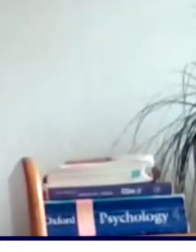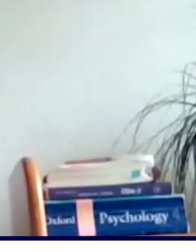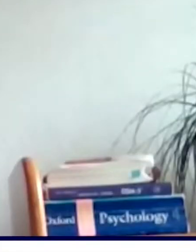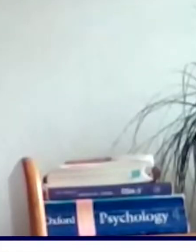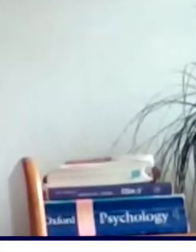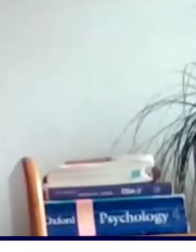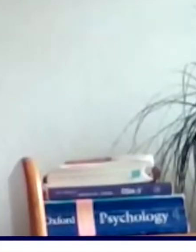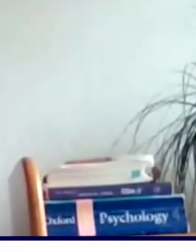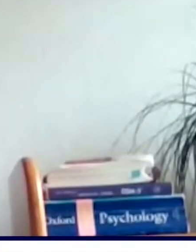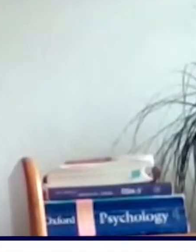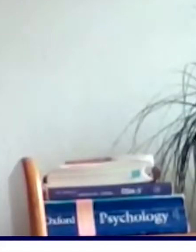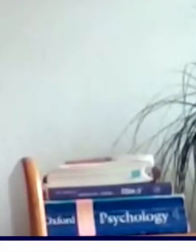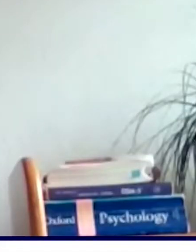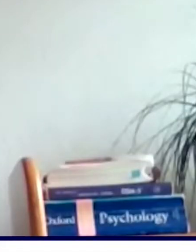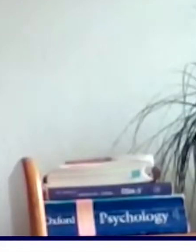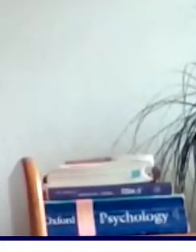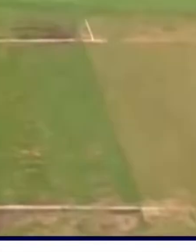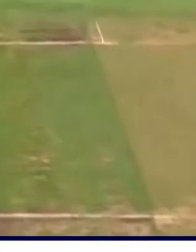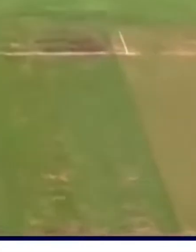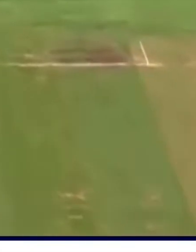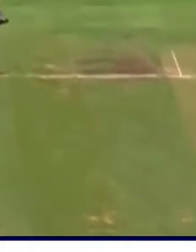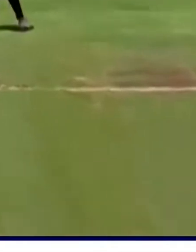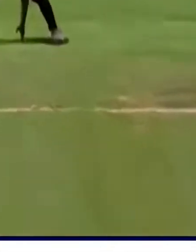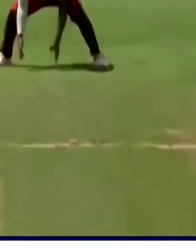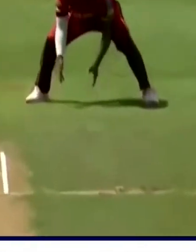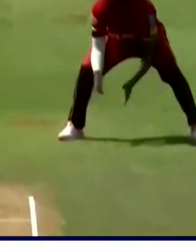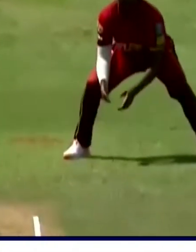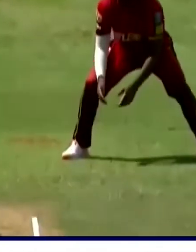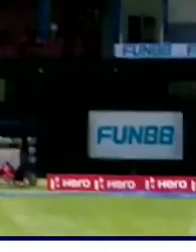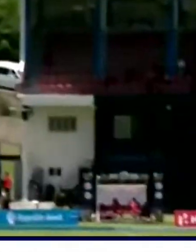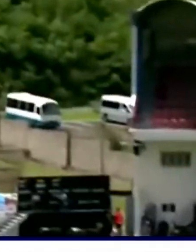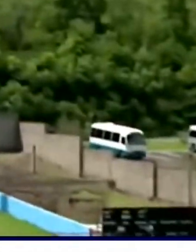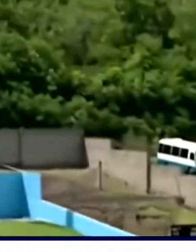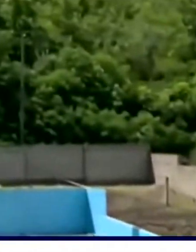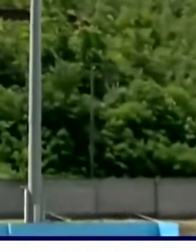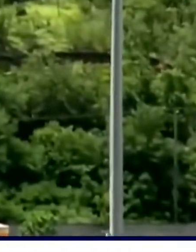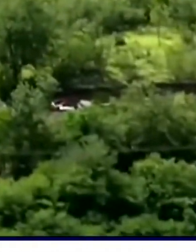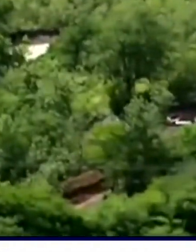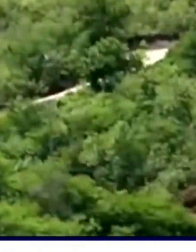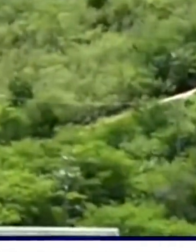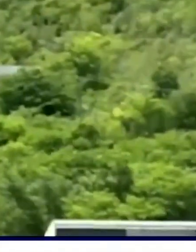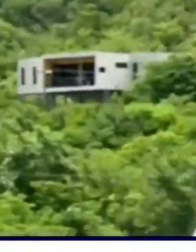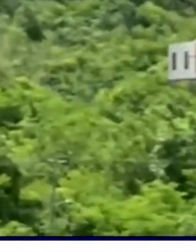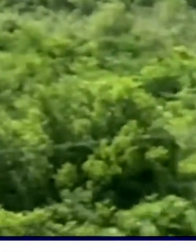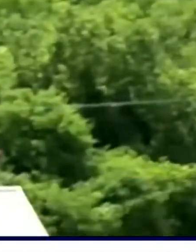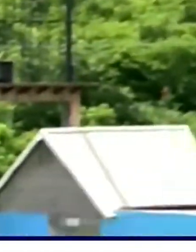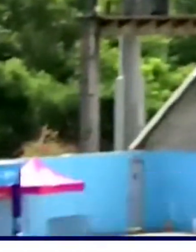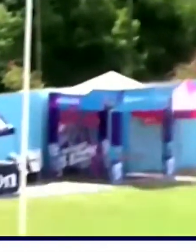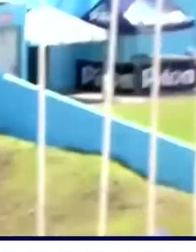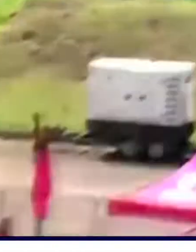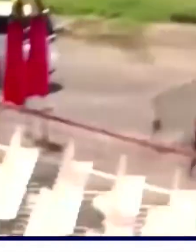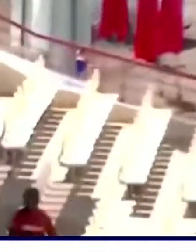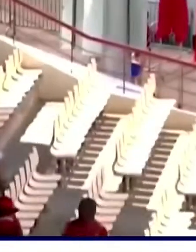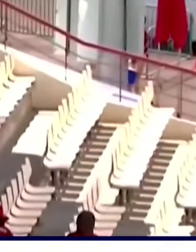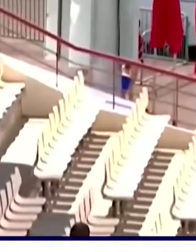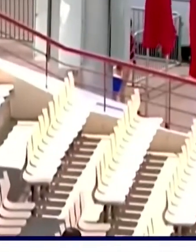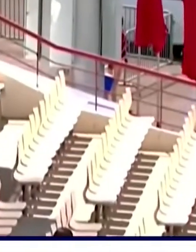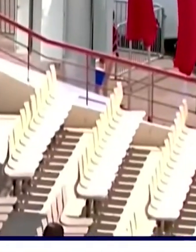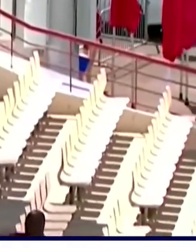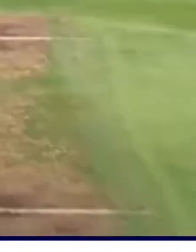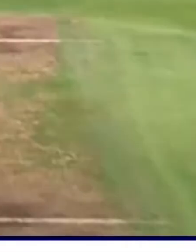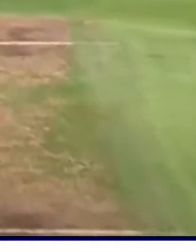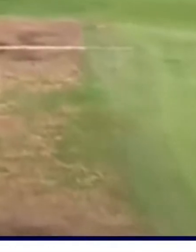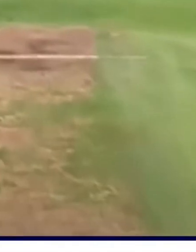suicide in Barbados. And in sports, the Royals take over first place in the CPL with today's win over